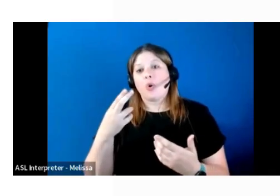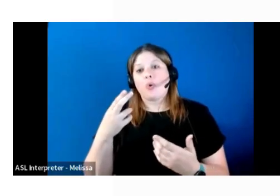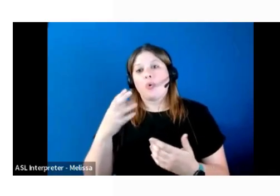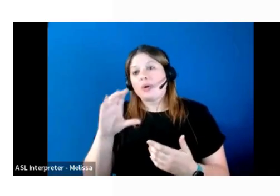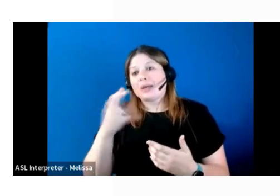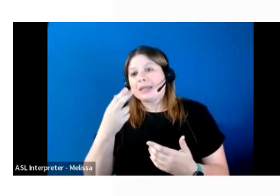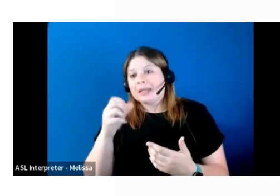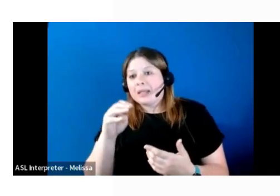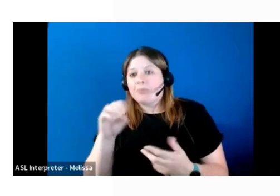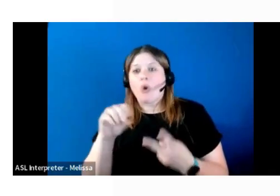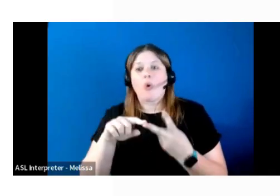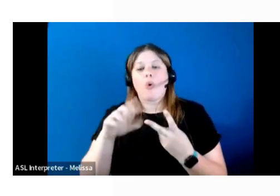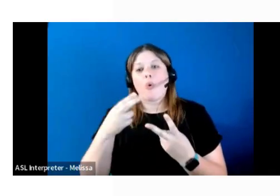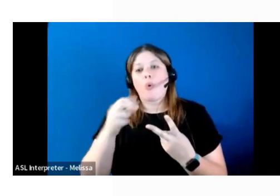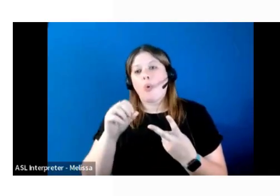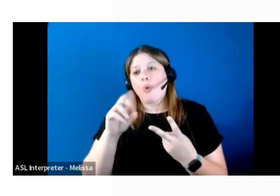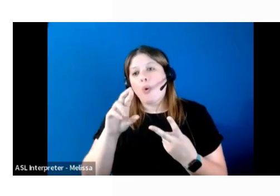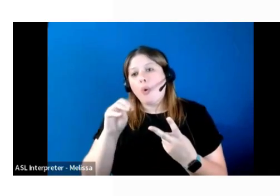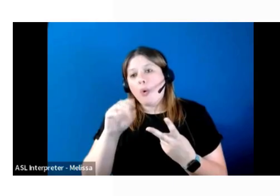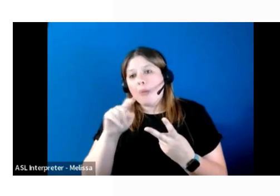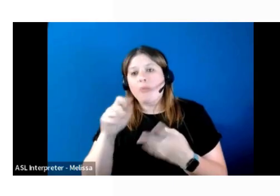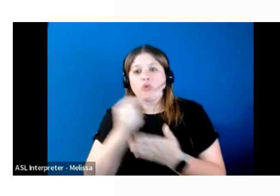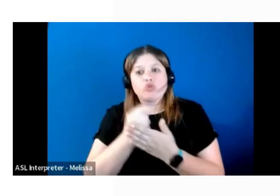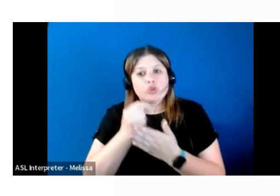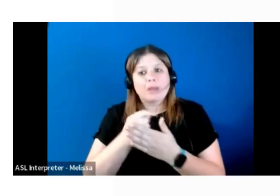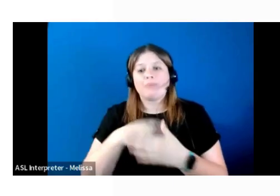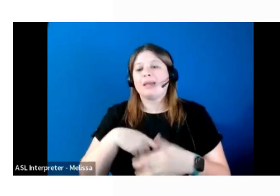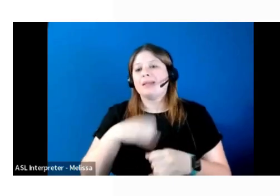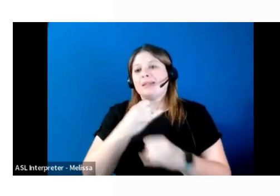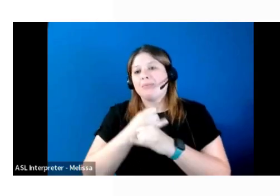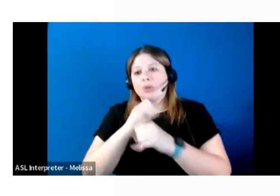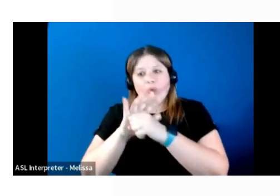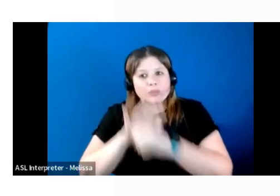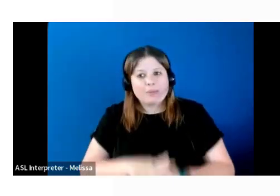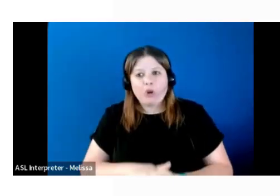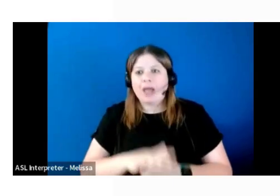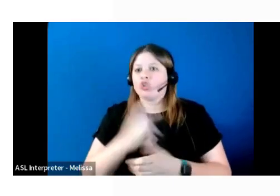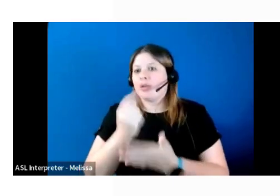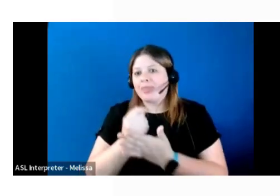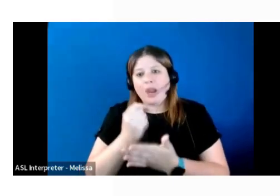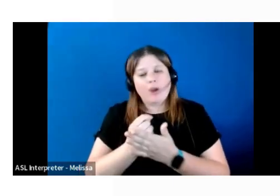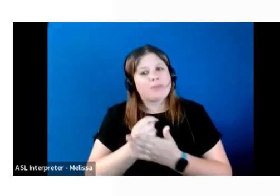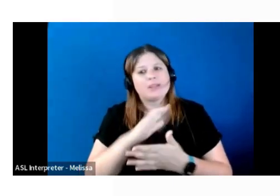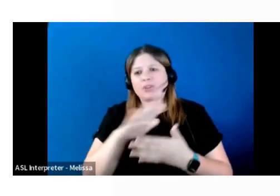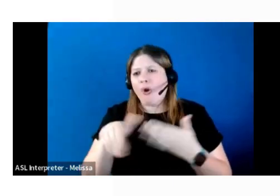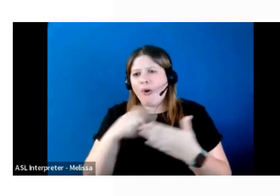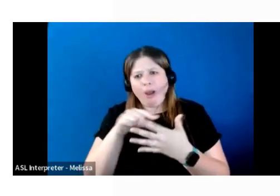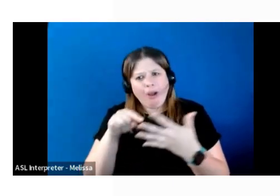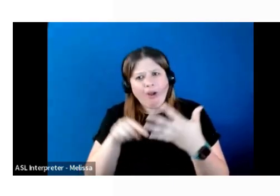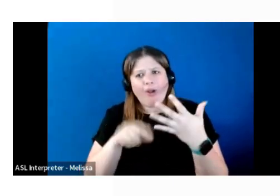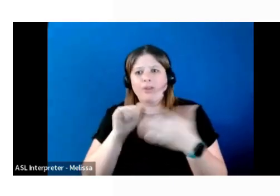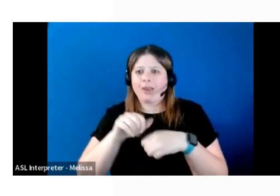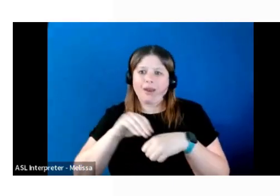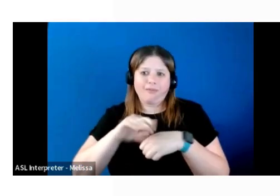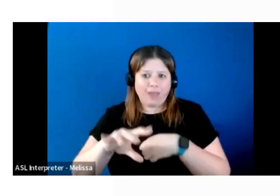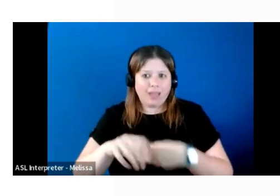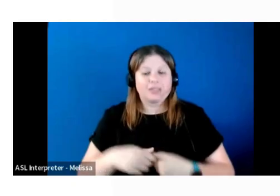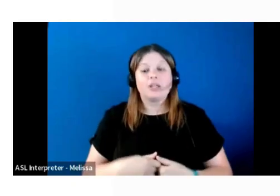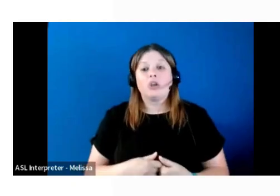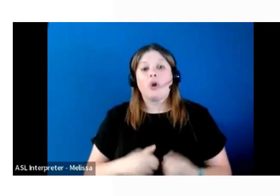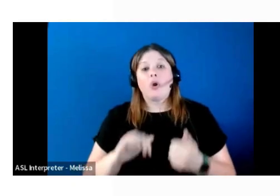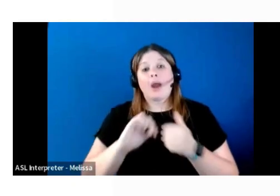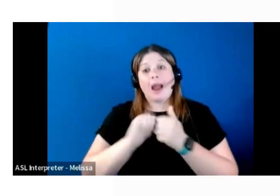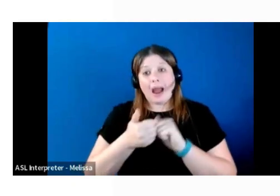can impact many aspects of sexual function and well-being. The ways that cancer treatment has